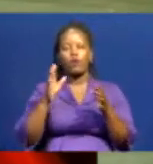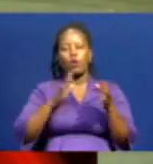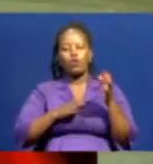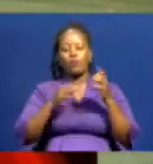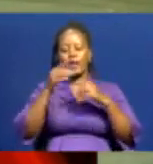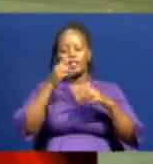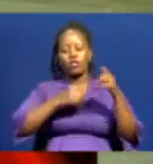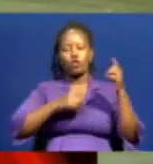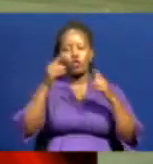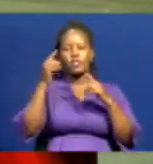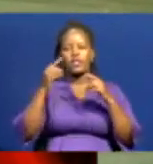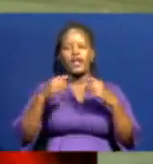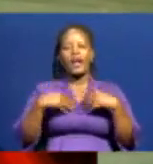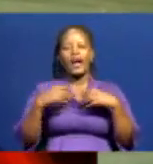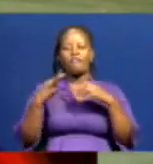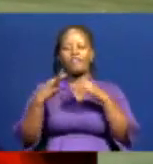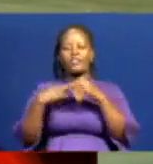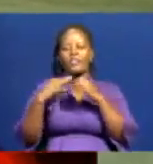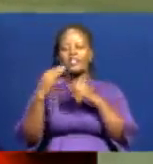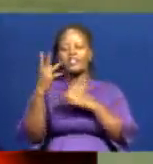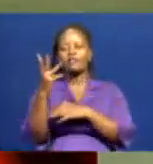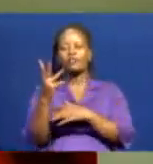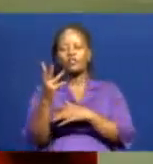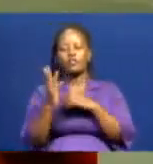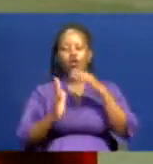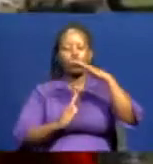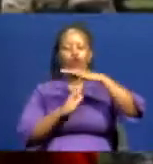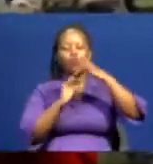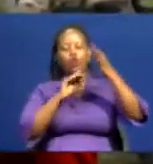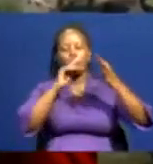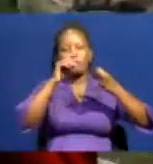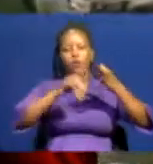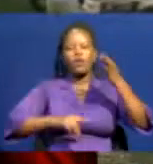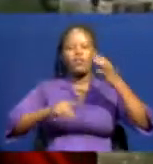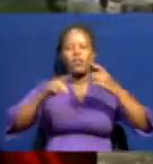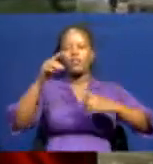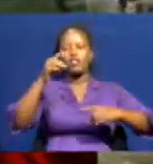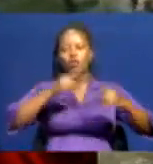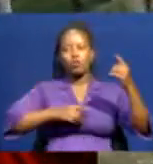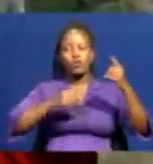a score of 84 gross. The top three winners of the series grand